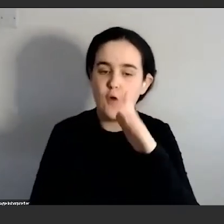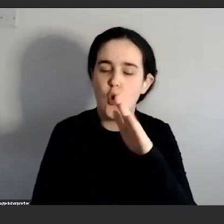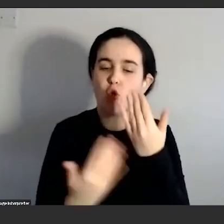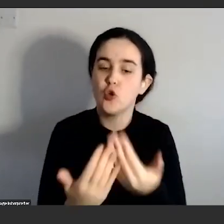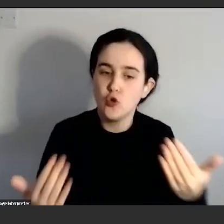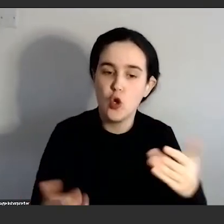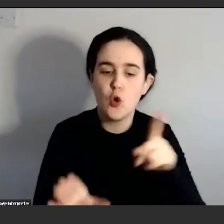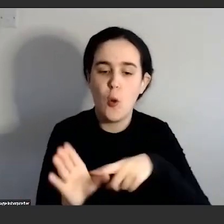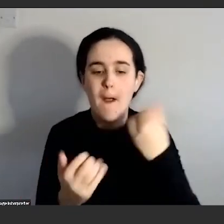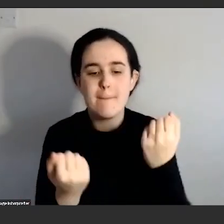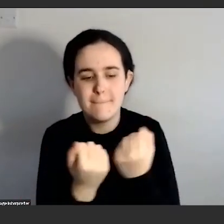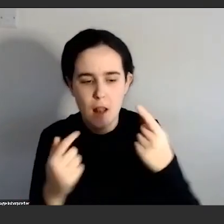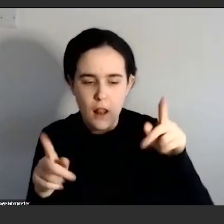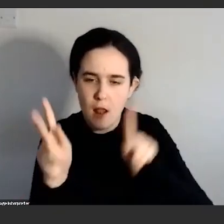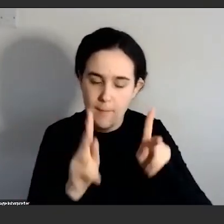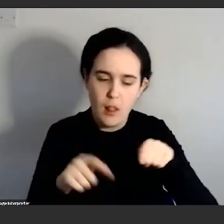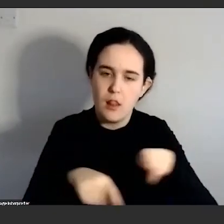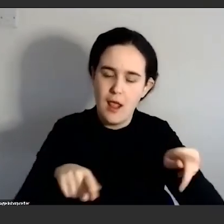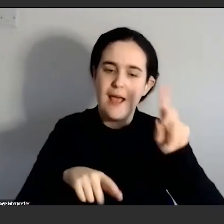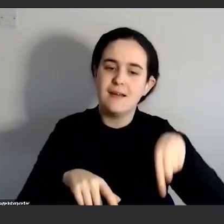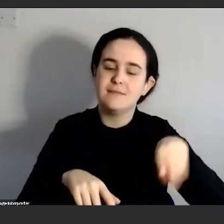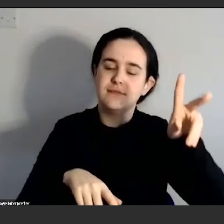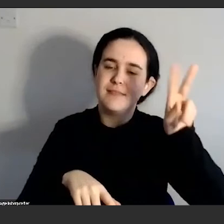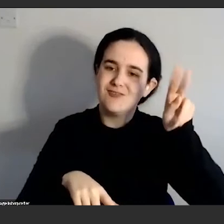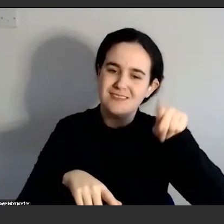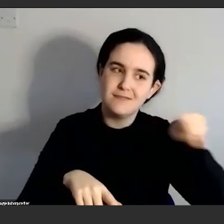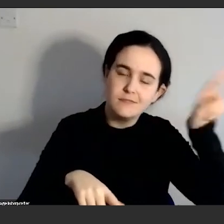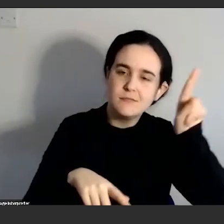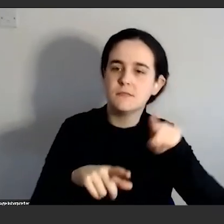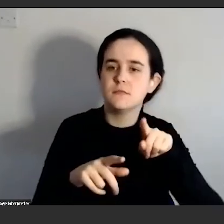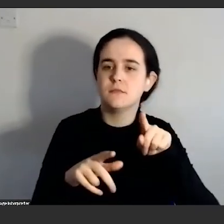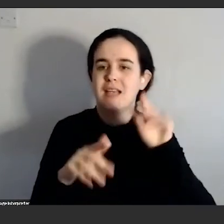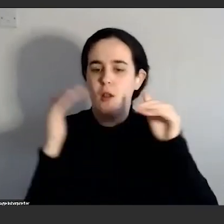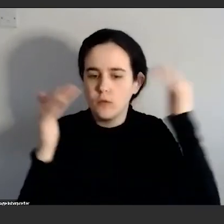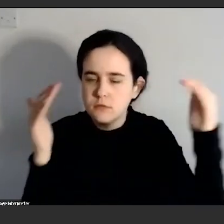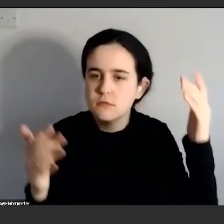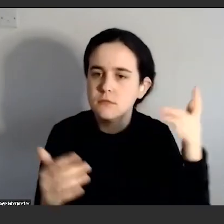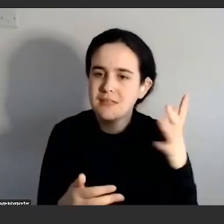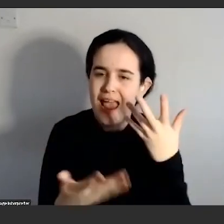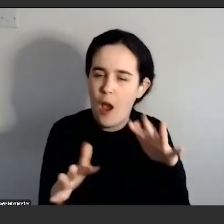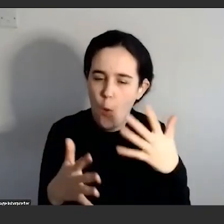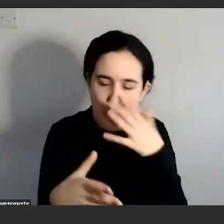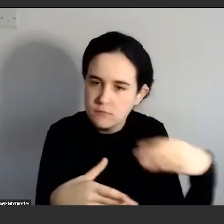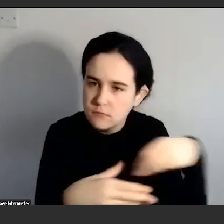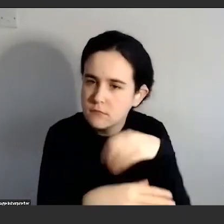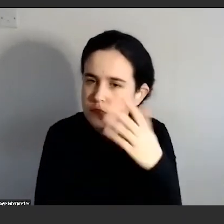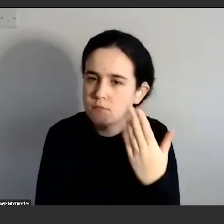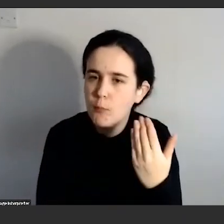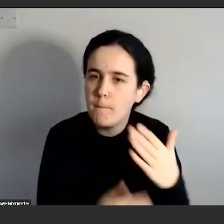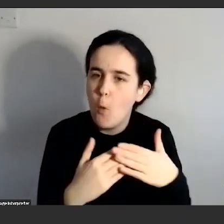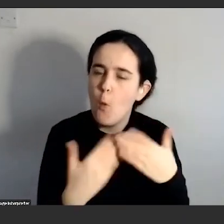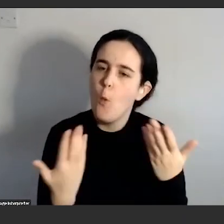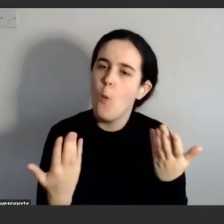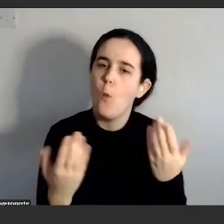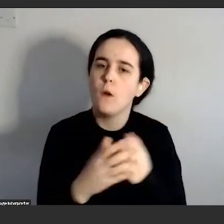difficult. Sometimes there are some very difficult disabilities, where people are very uncomfortable with. So